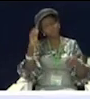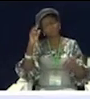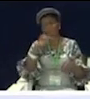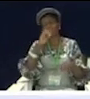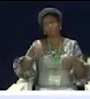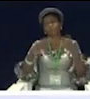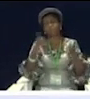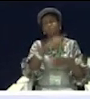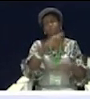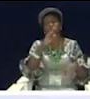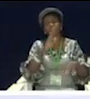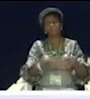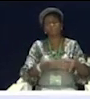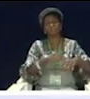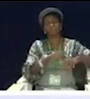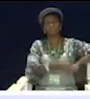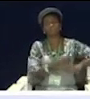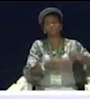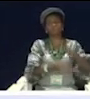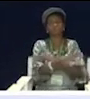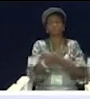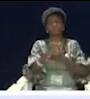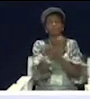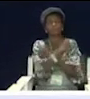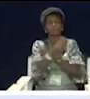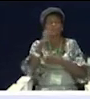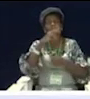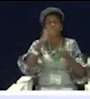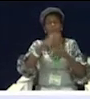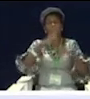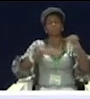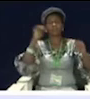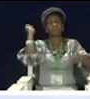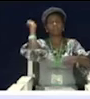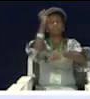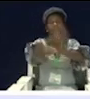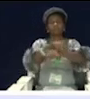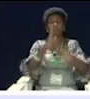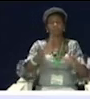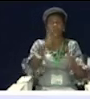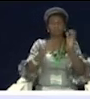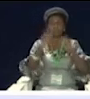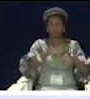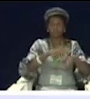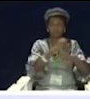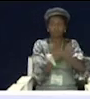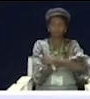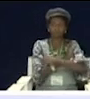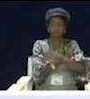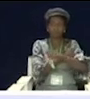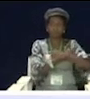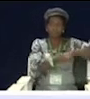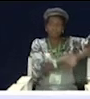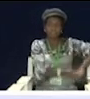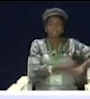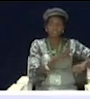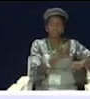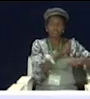You're on the side of love, you are more than a conqueror. You're on the side of the Lord, of love.